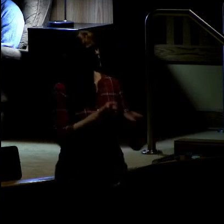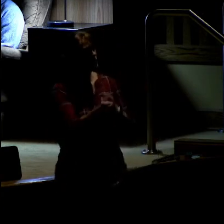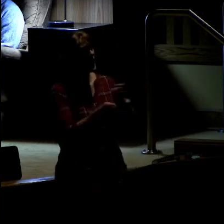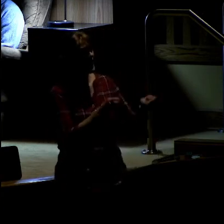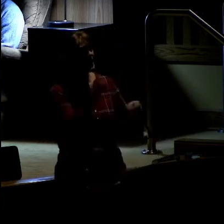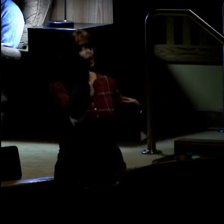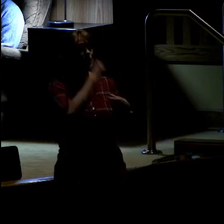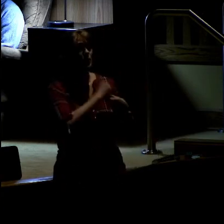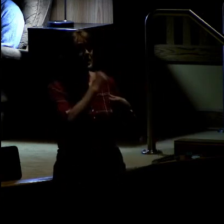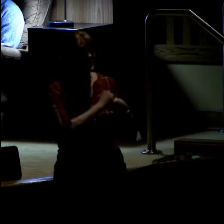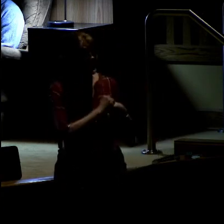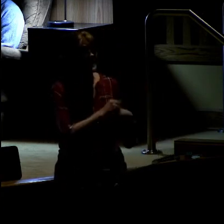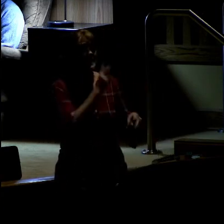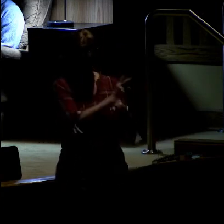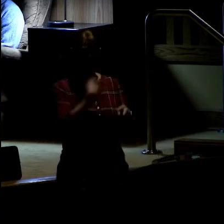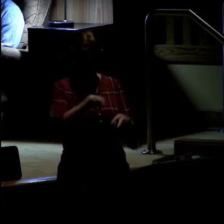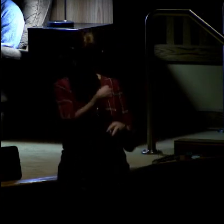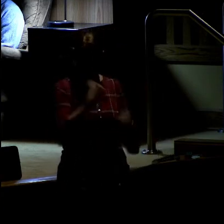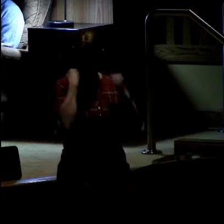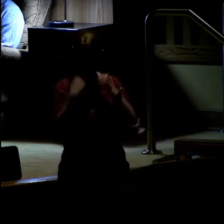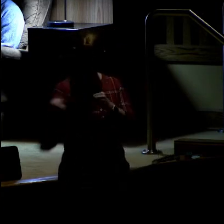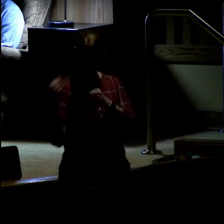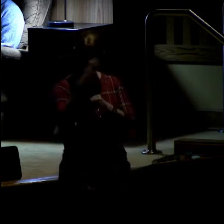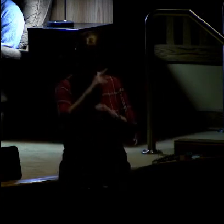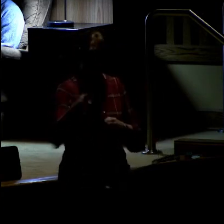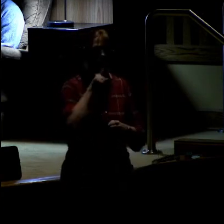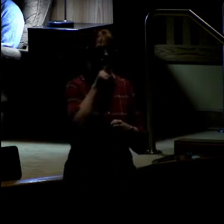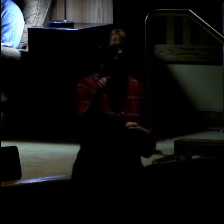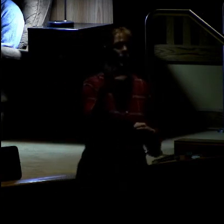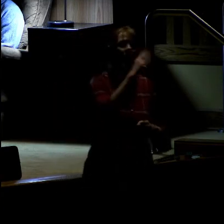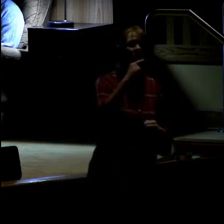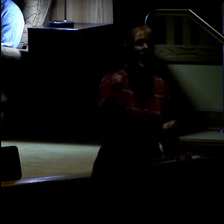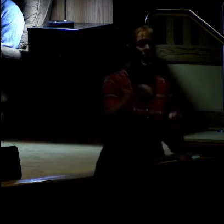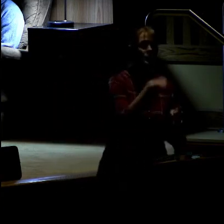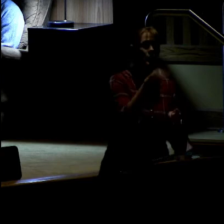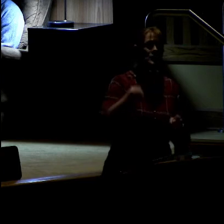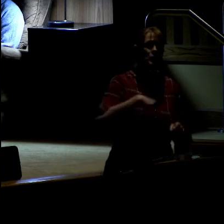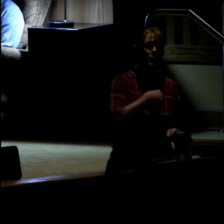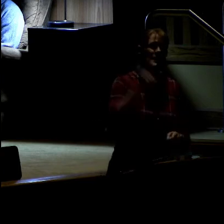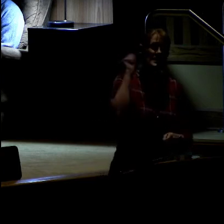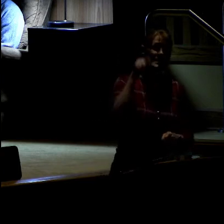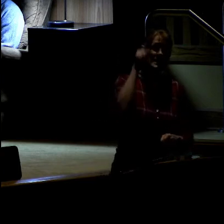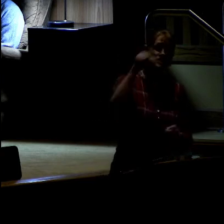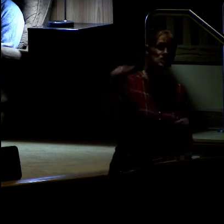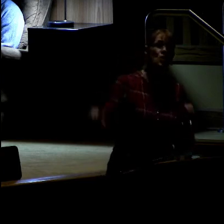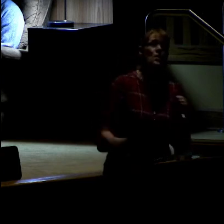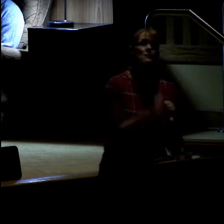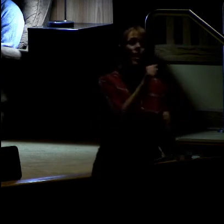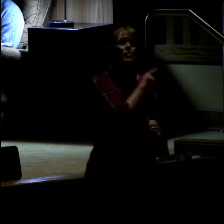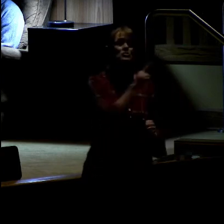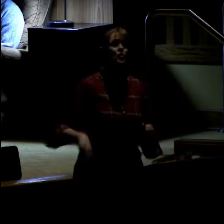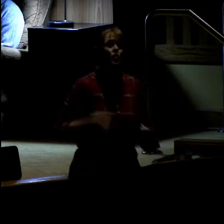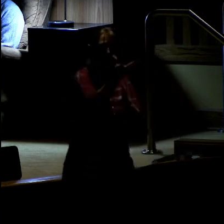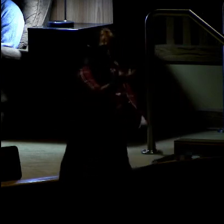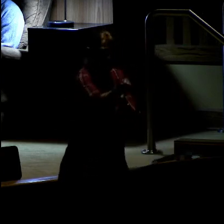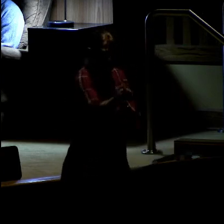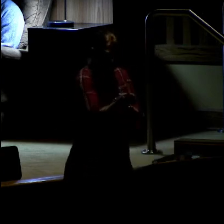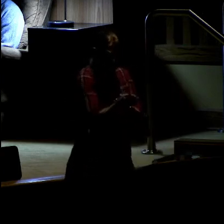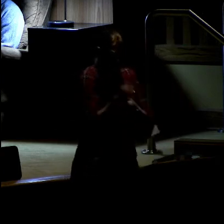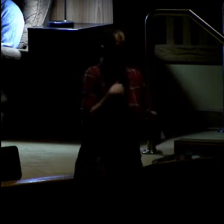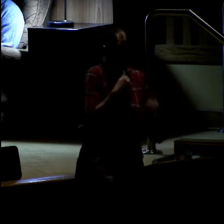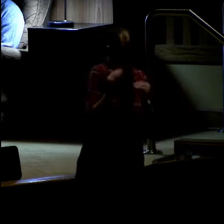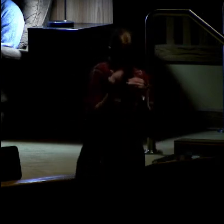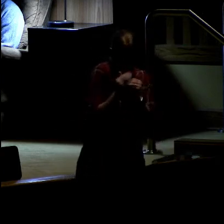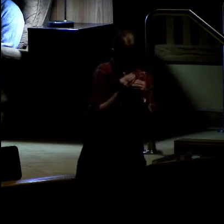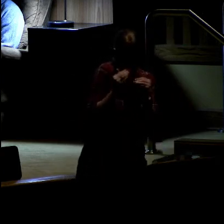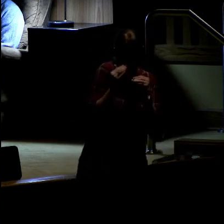within. Keep us strong and true. And when we need you most, Lord, draw us